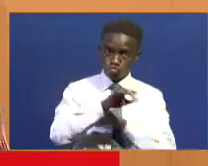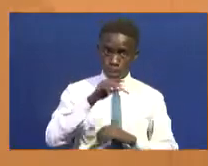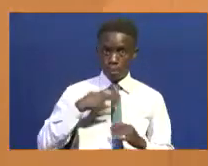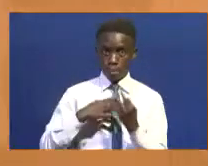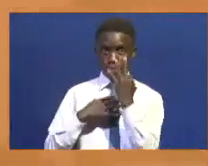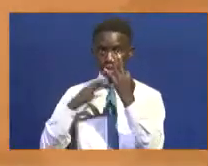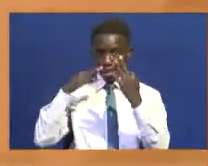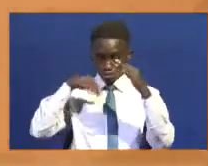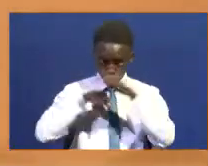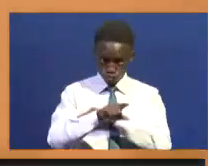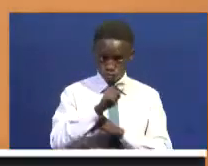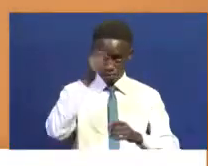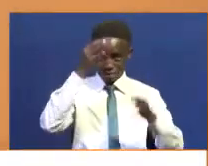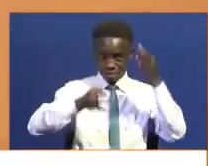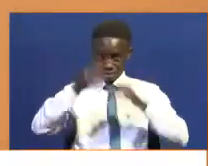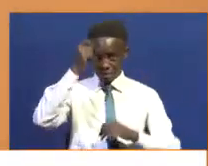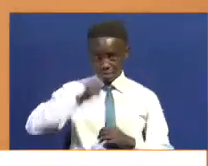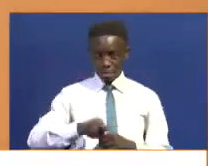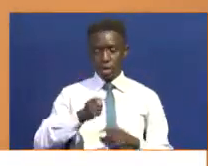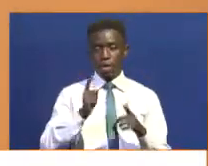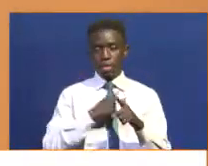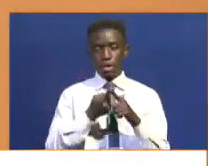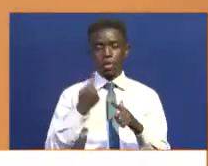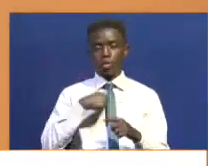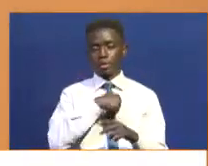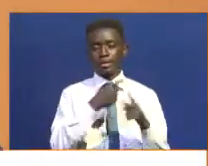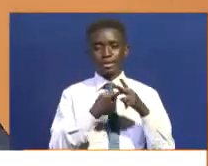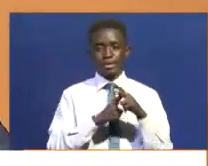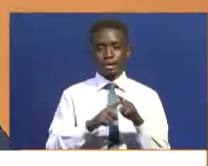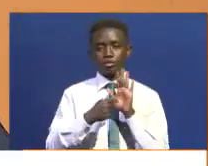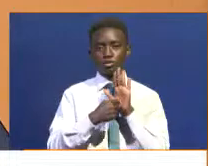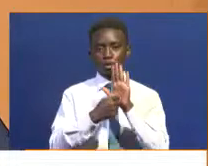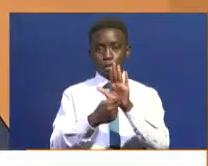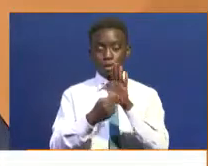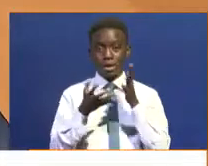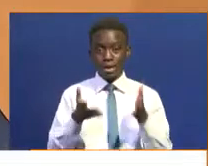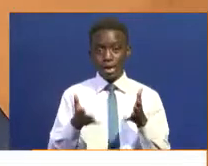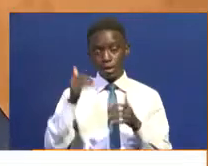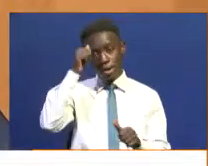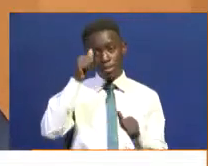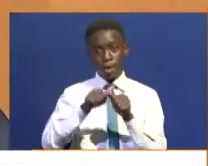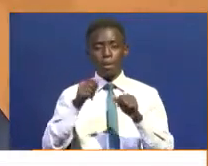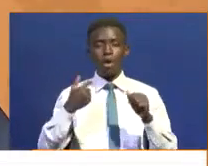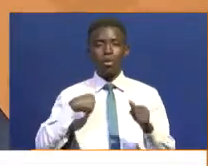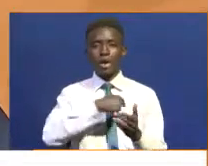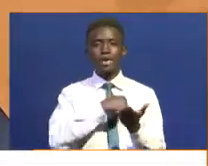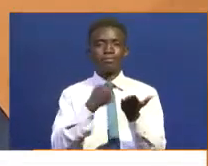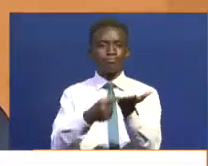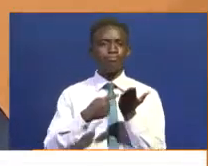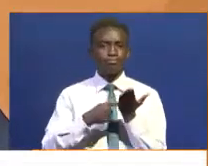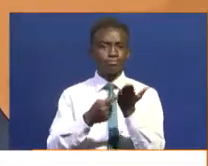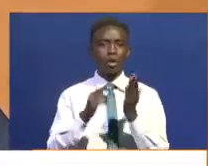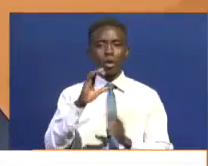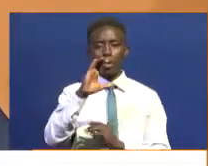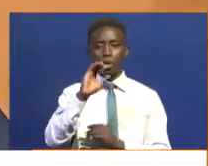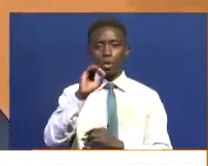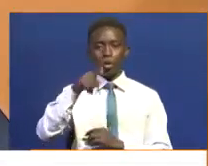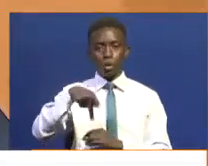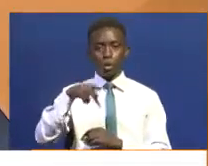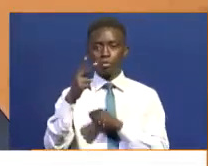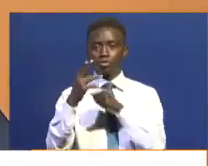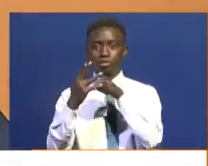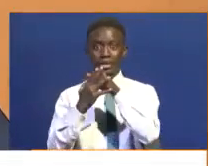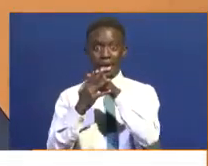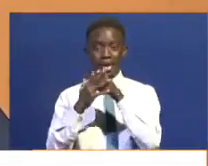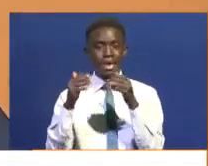there. And also today we're also having the conversation around the COP29. Remember, it is taking place in the city of Baku,